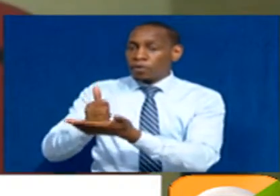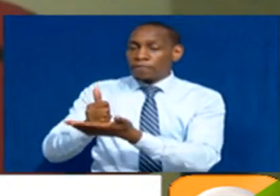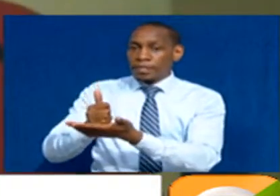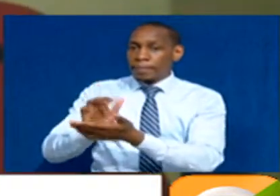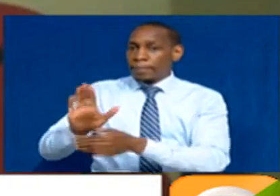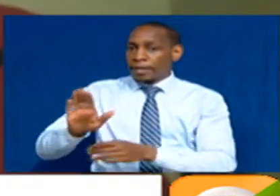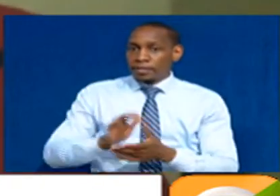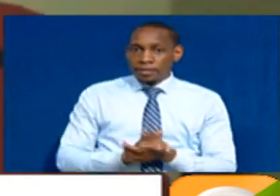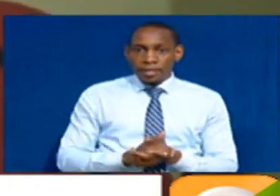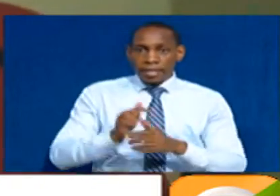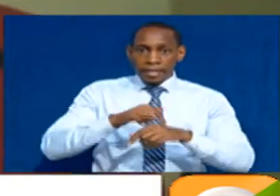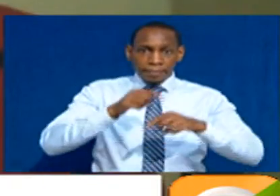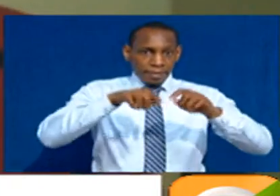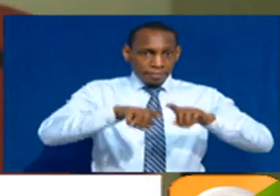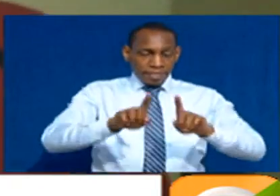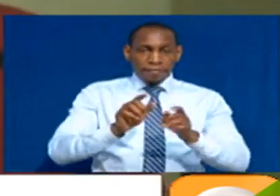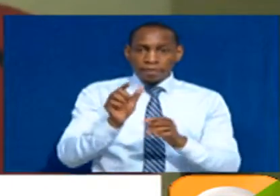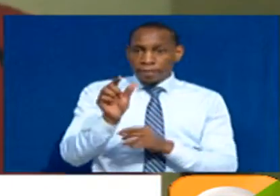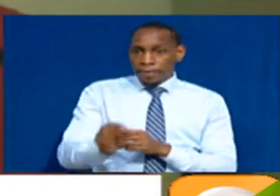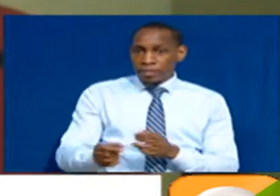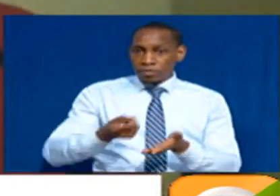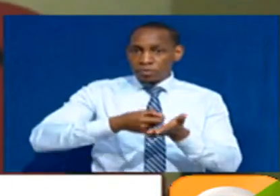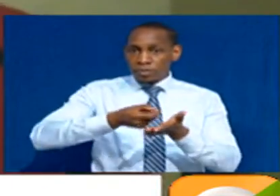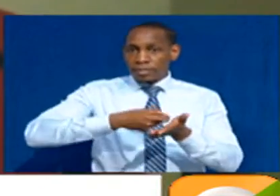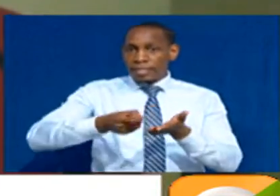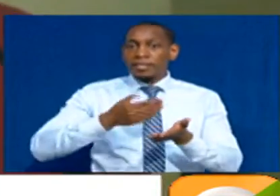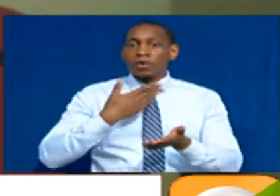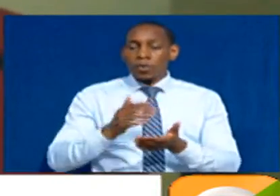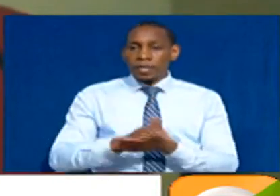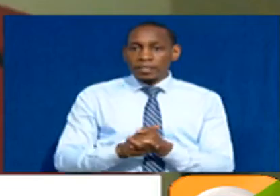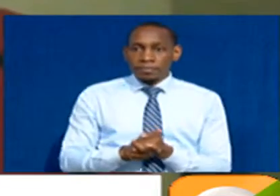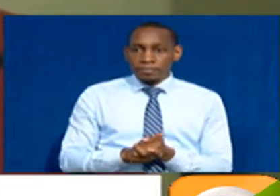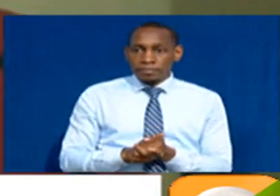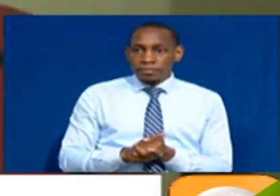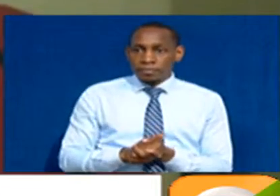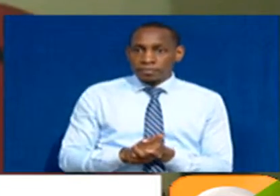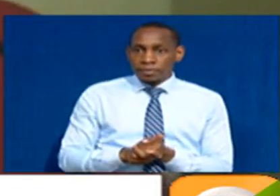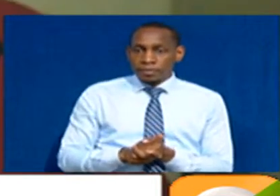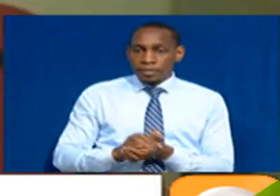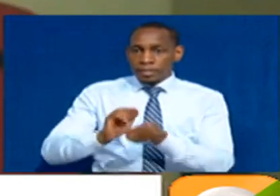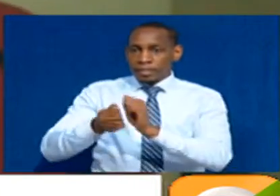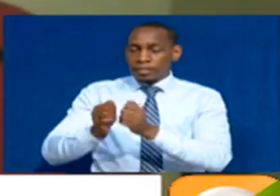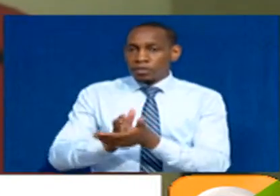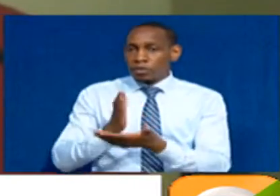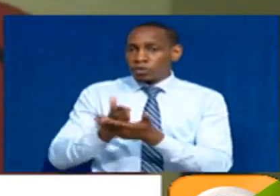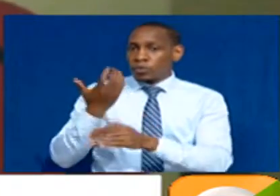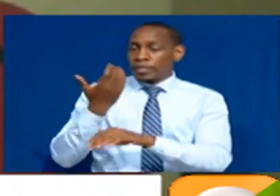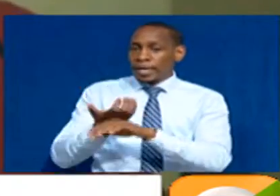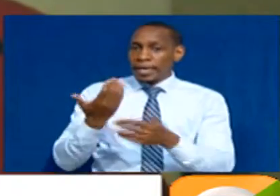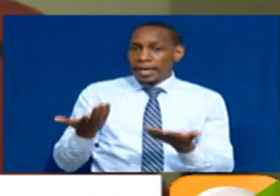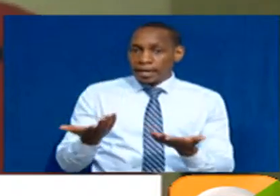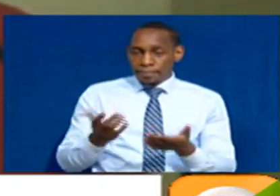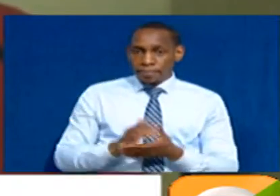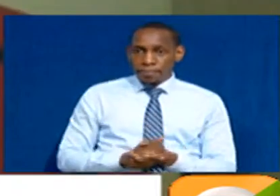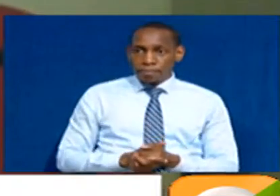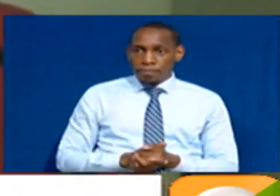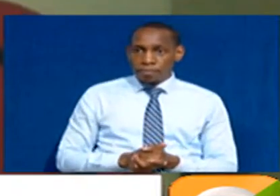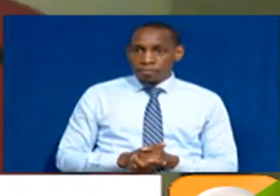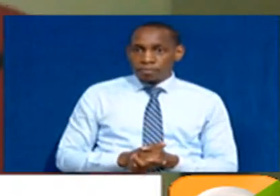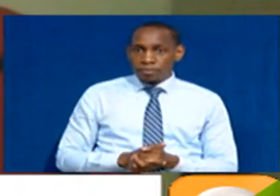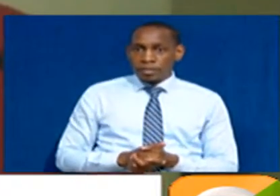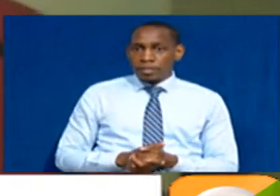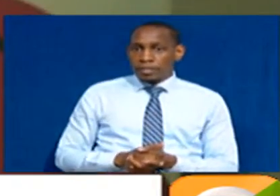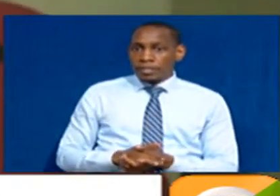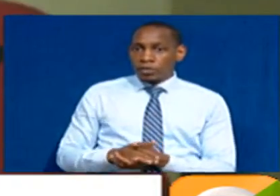somewhere. Even if you yourself, as a person filing, wanted to go get it and retrieve it and check something, it would be so hard to find it. How would you, you know, it's stuck